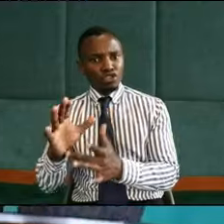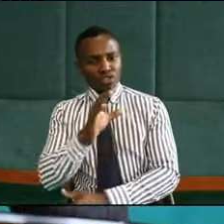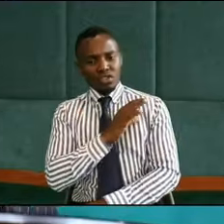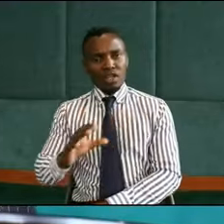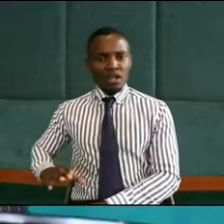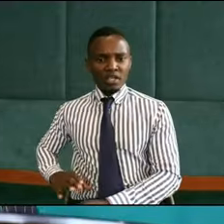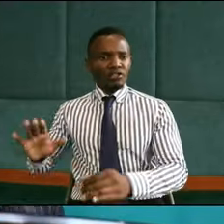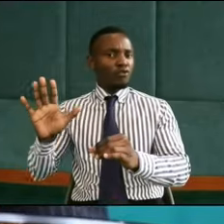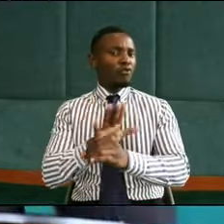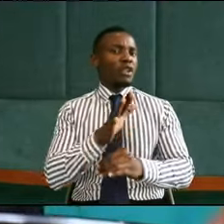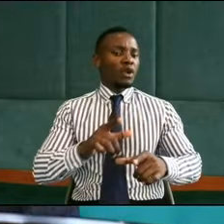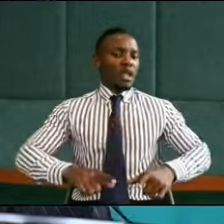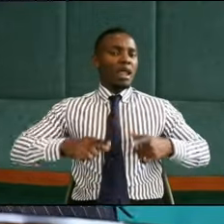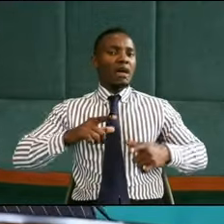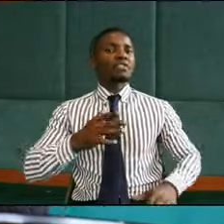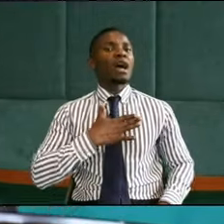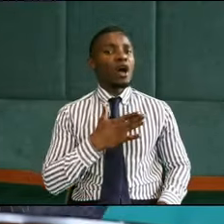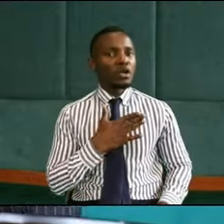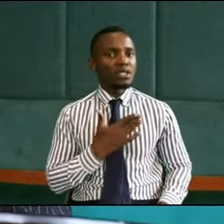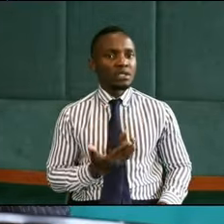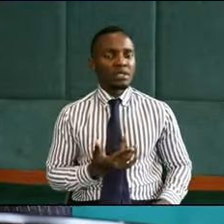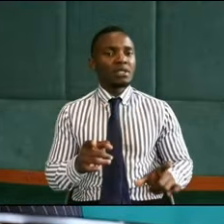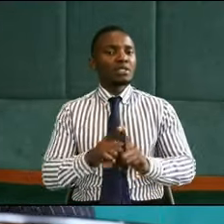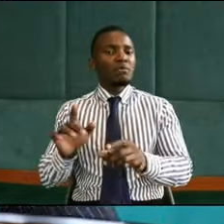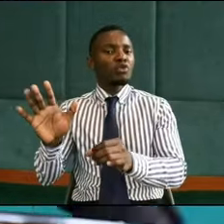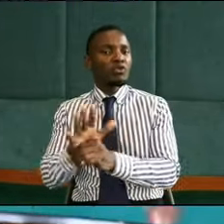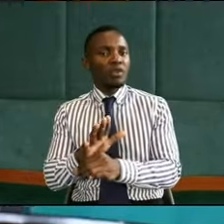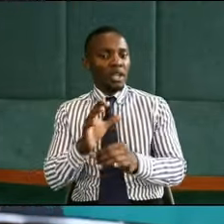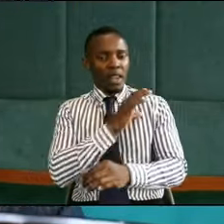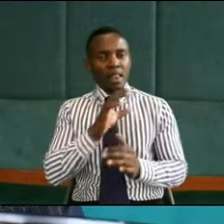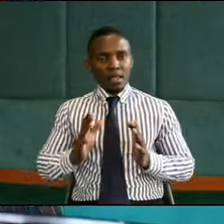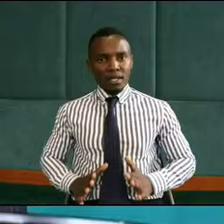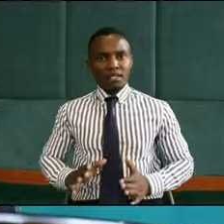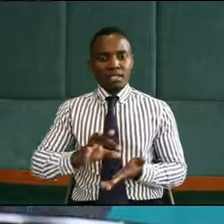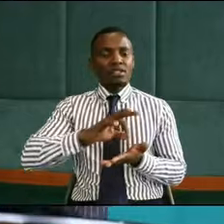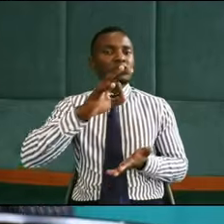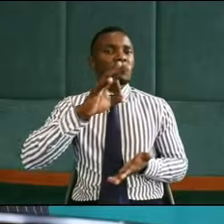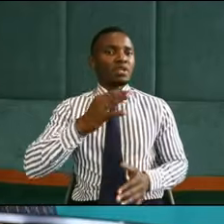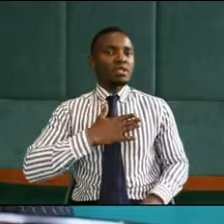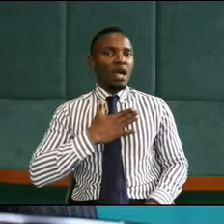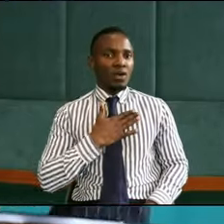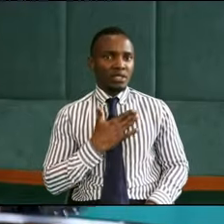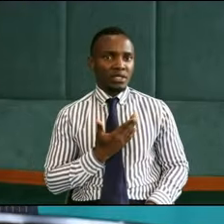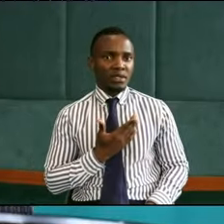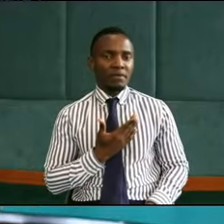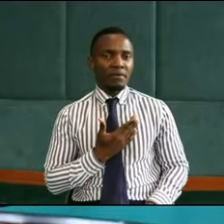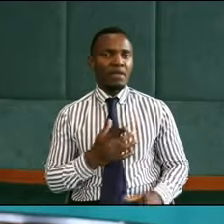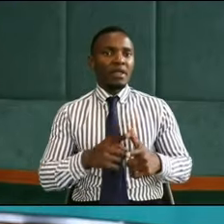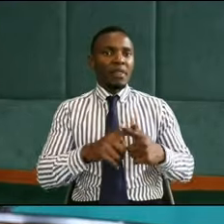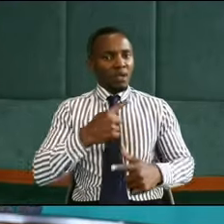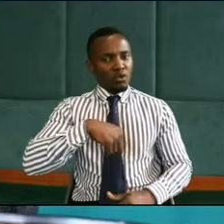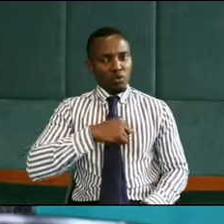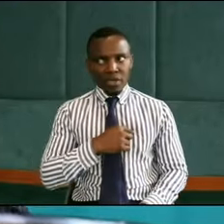our individual lives, to fill our Christian experience, to fill our Christian journey, that we can